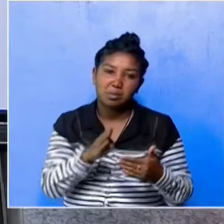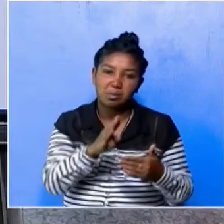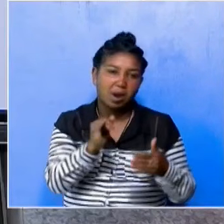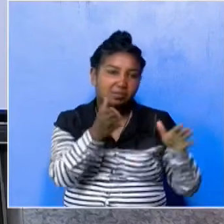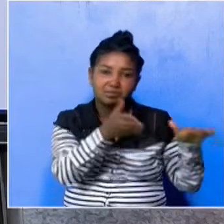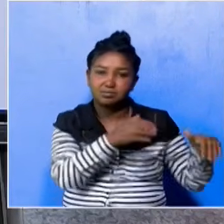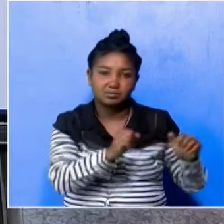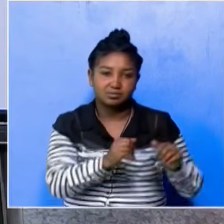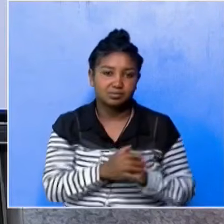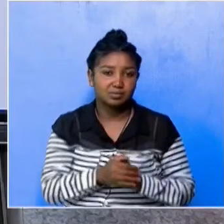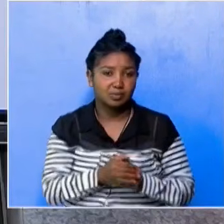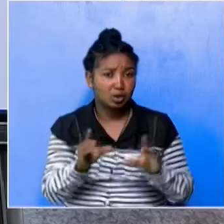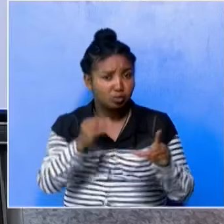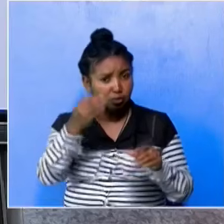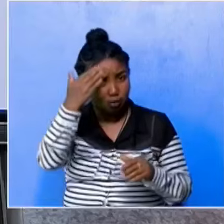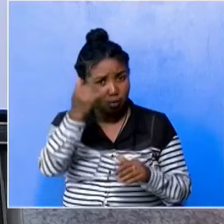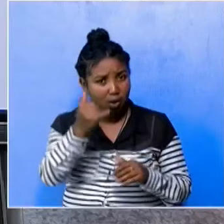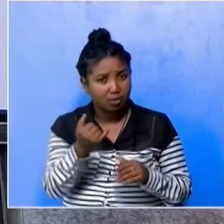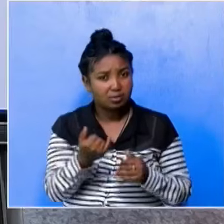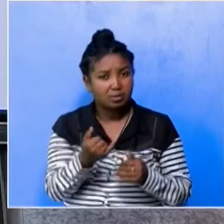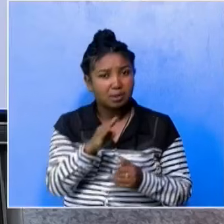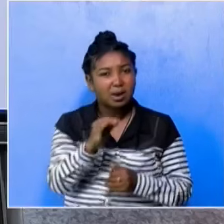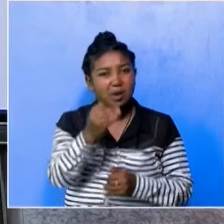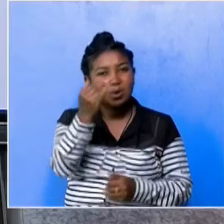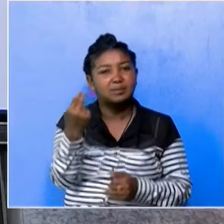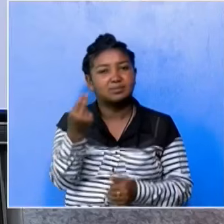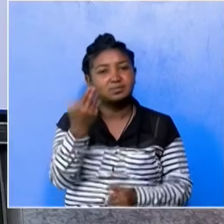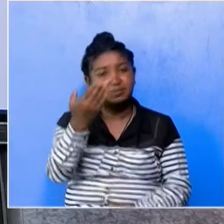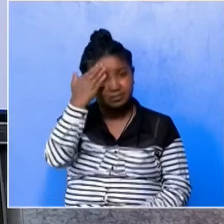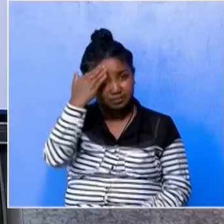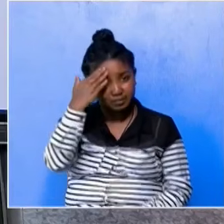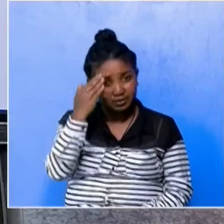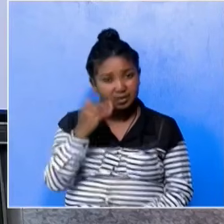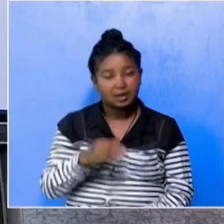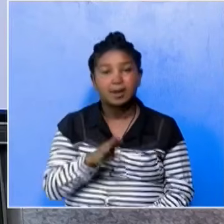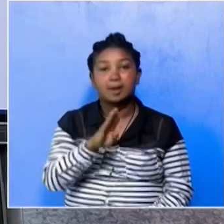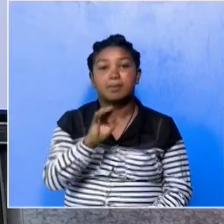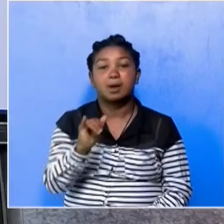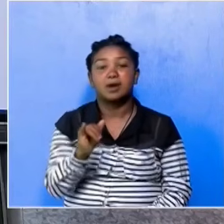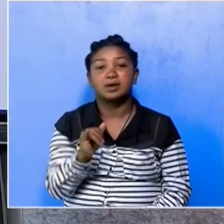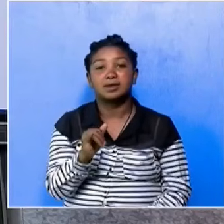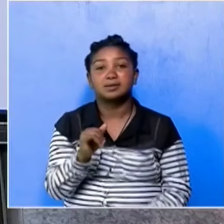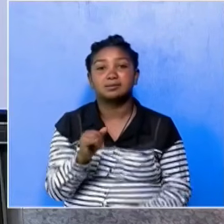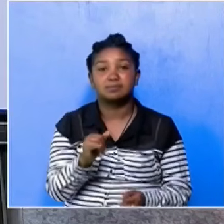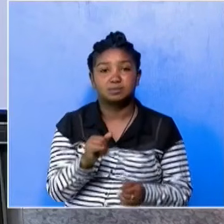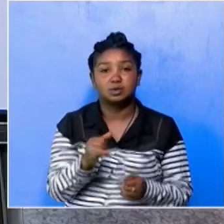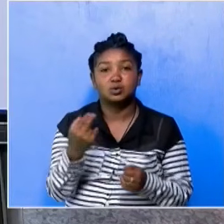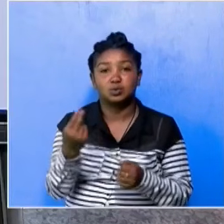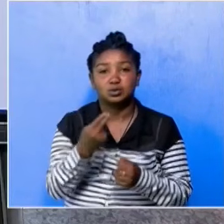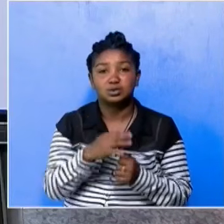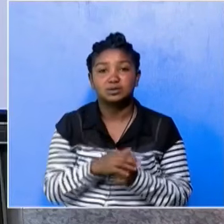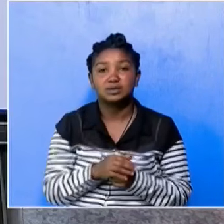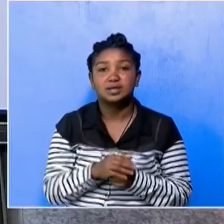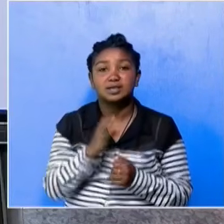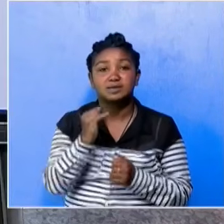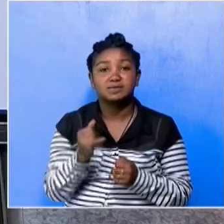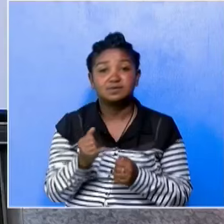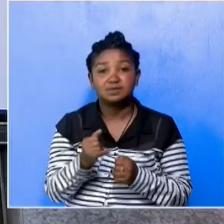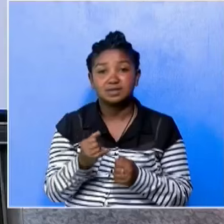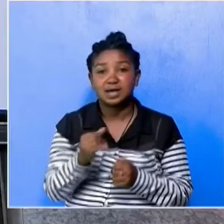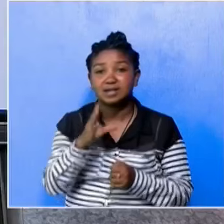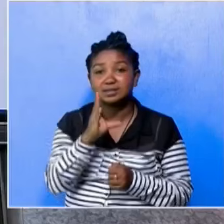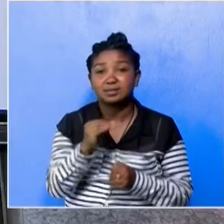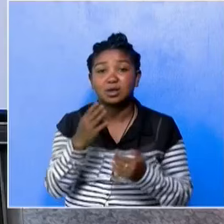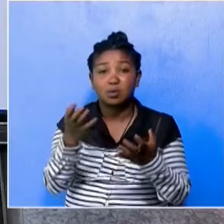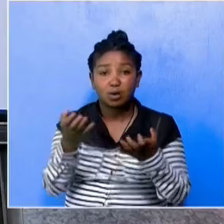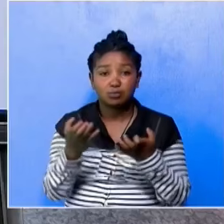structure. Do you know why we use by structure? By structure can be used if the speaker